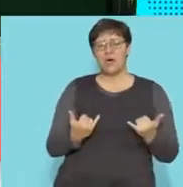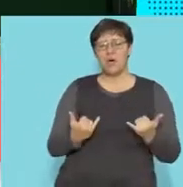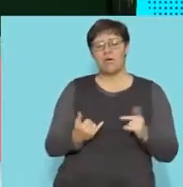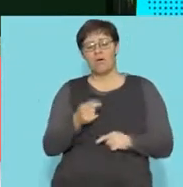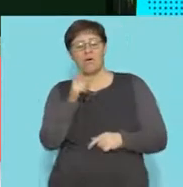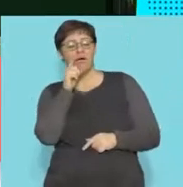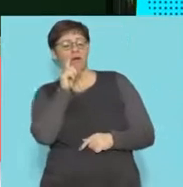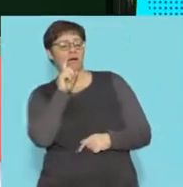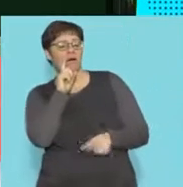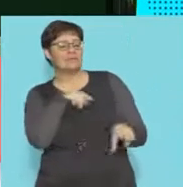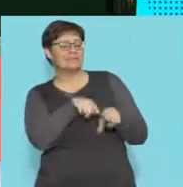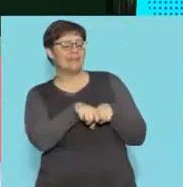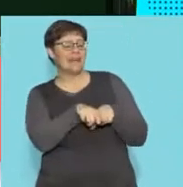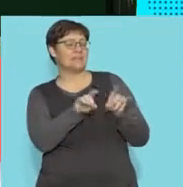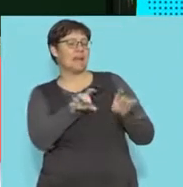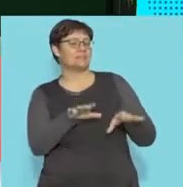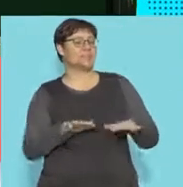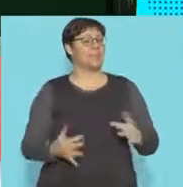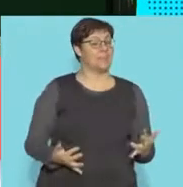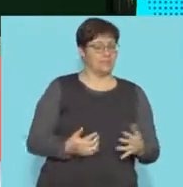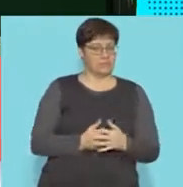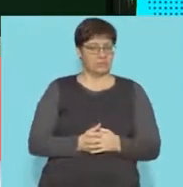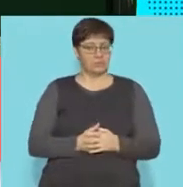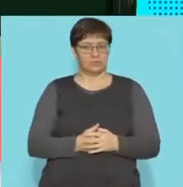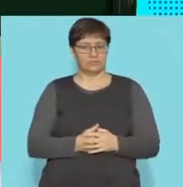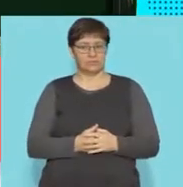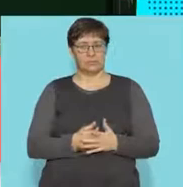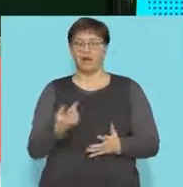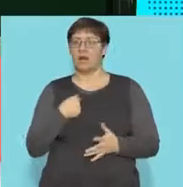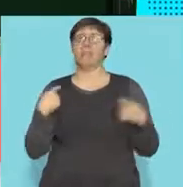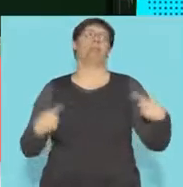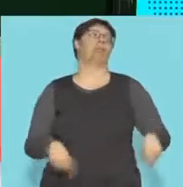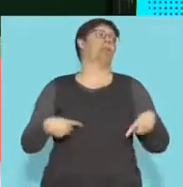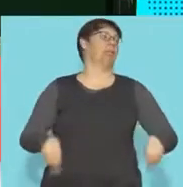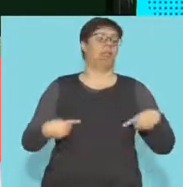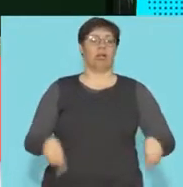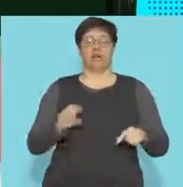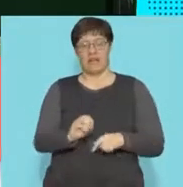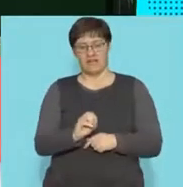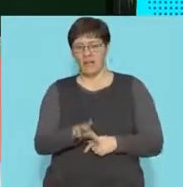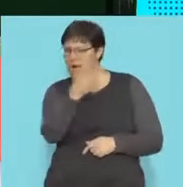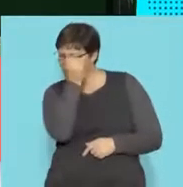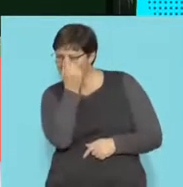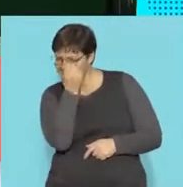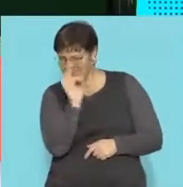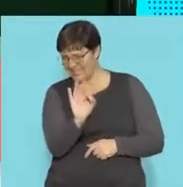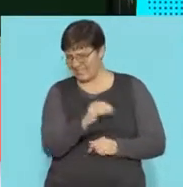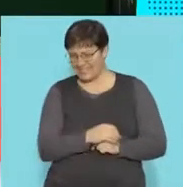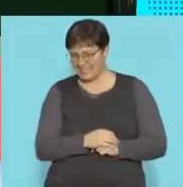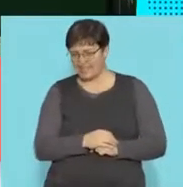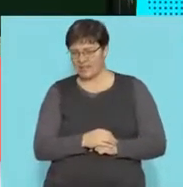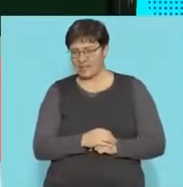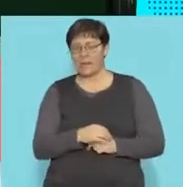to be tested on this? And I know for some of us that puts us into panic mode. I understand